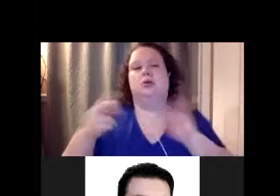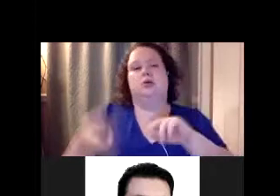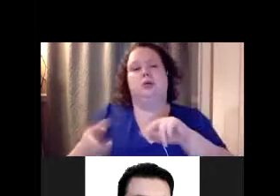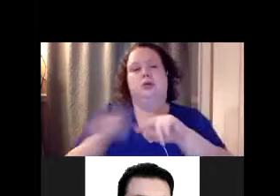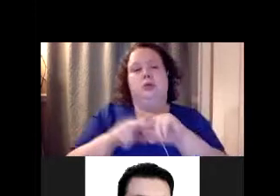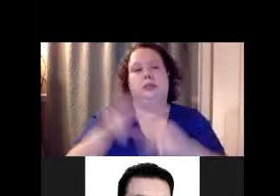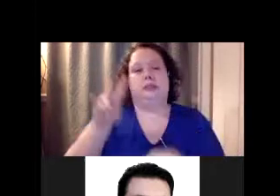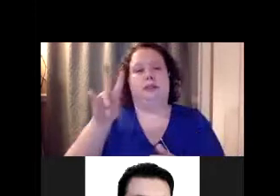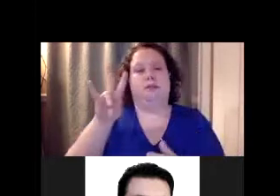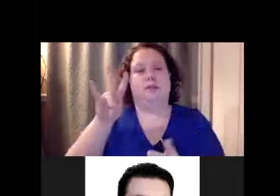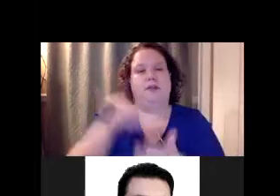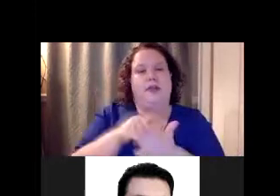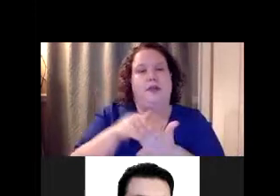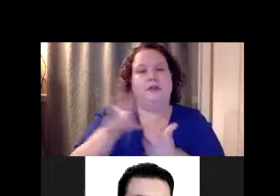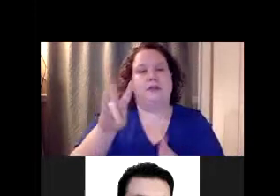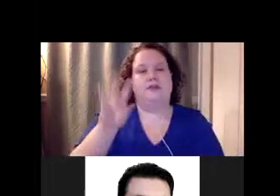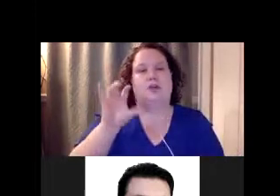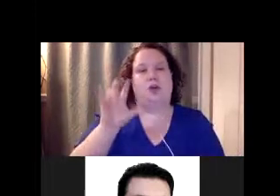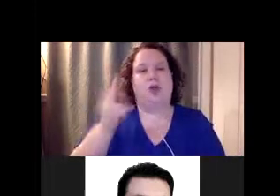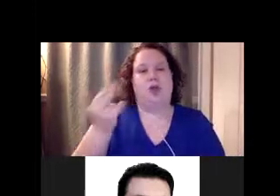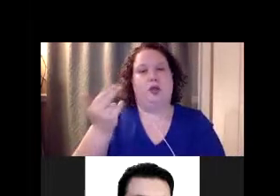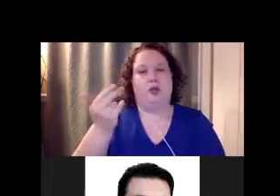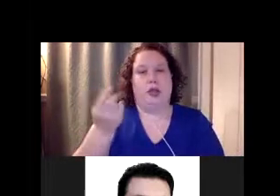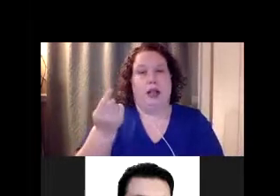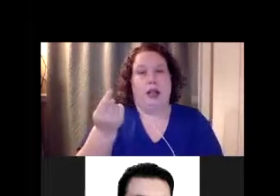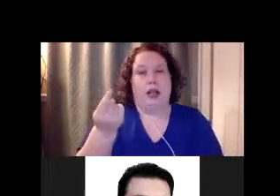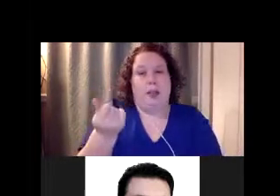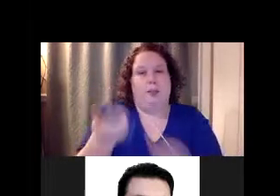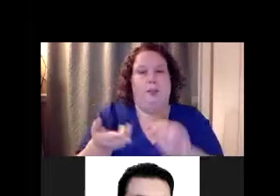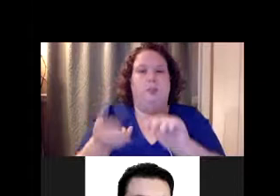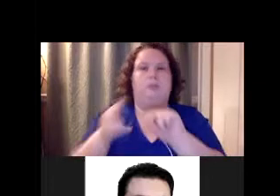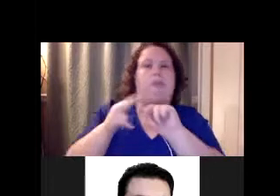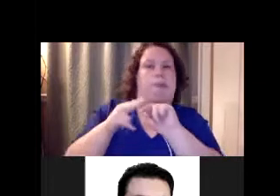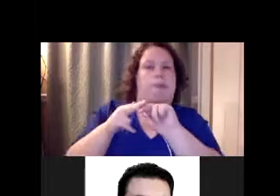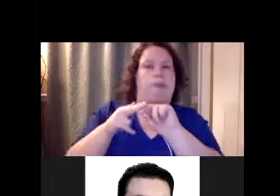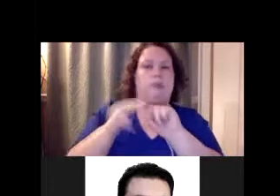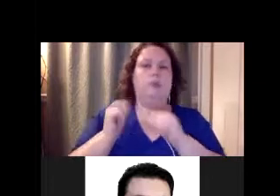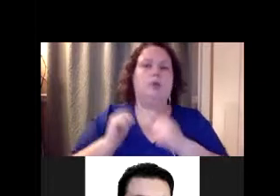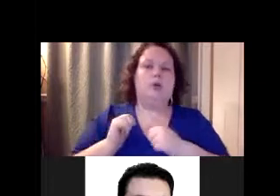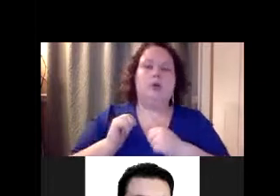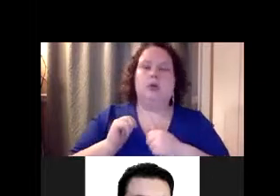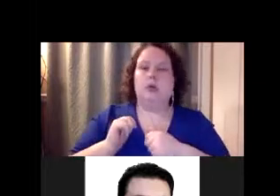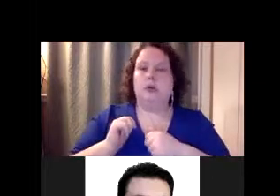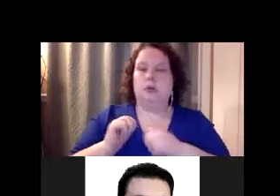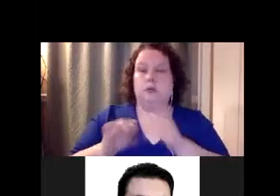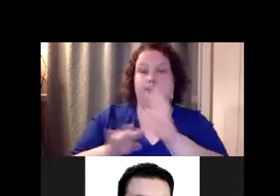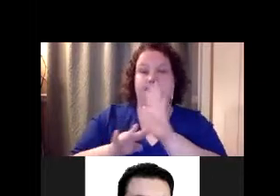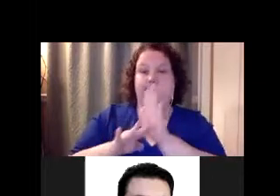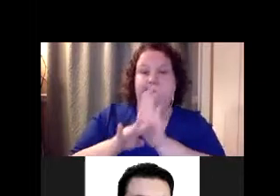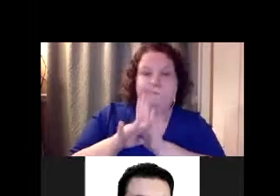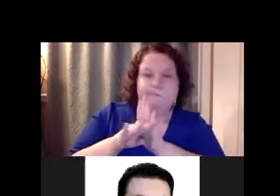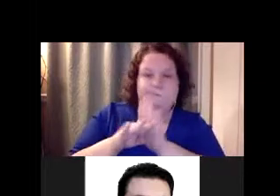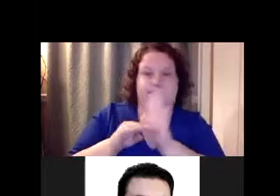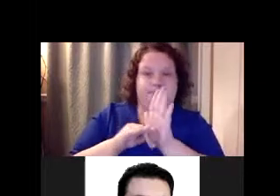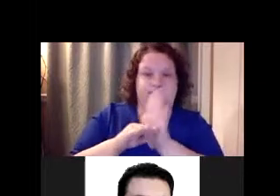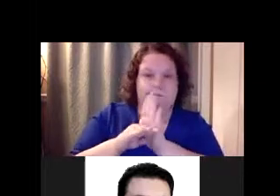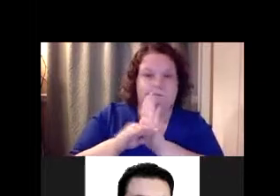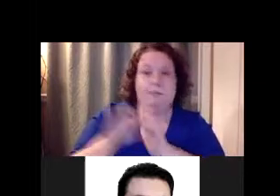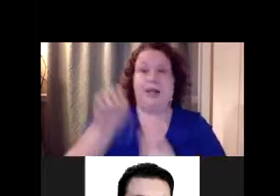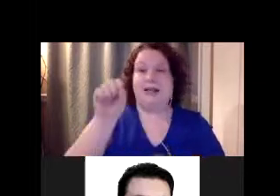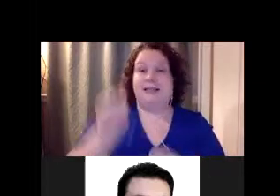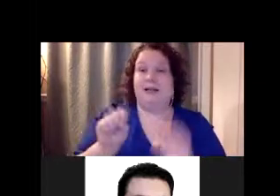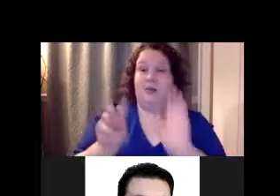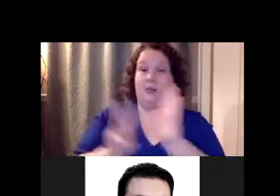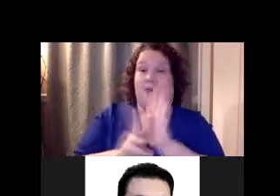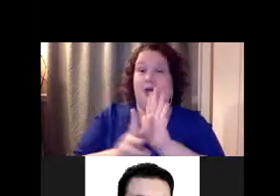7,713. So we're building in a little bit of a COVID return. There is some growth. You'll notice that South Waco Elementary Zone